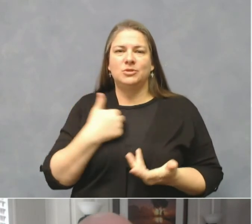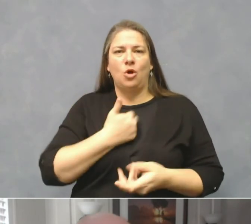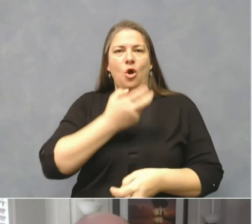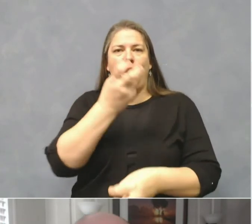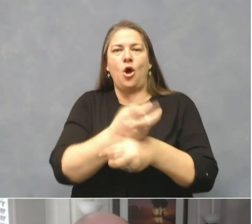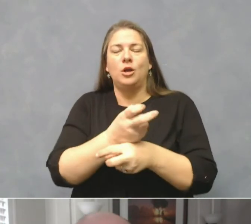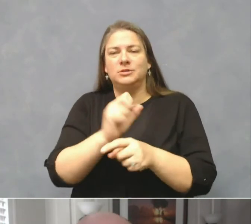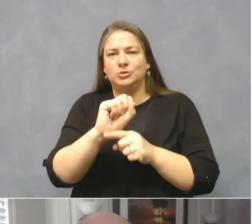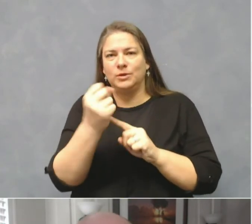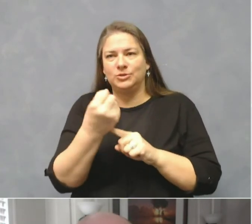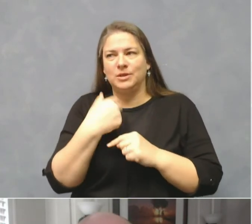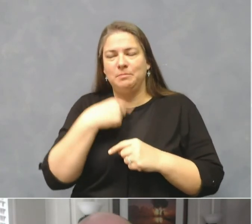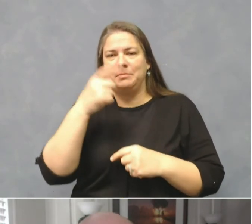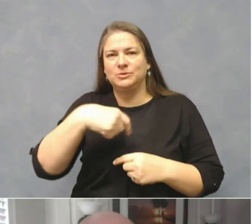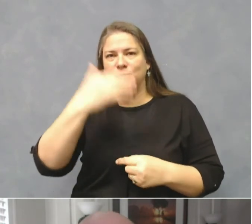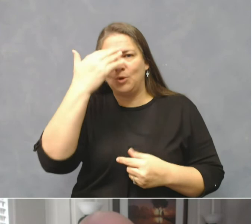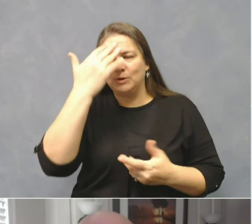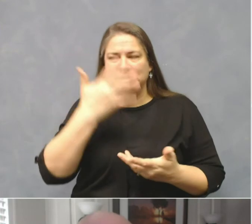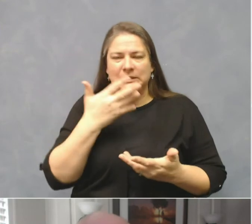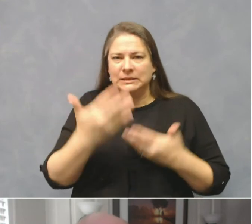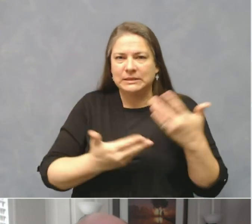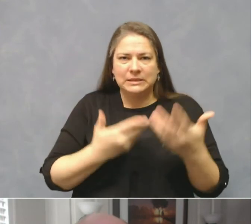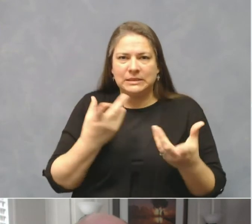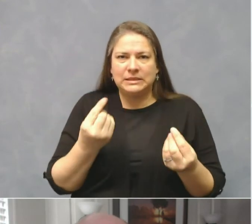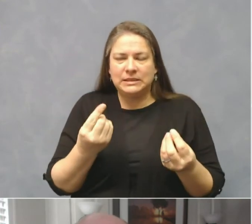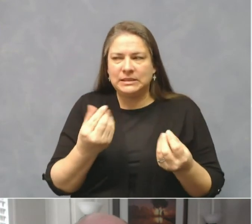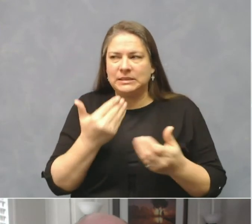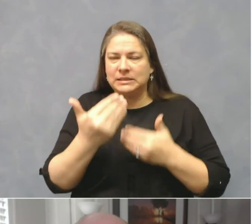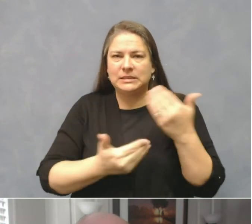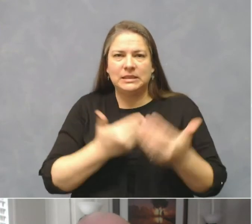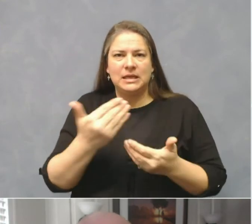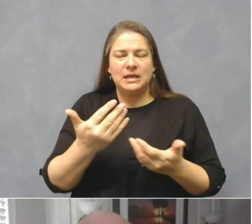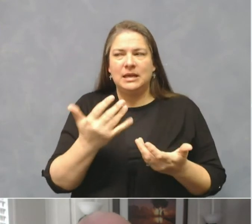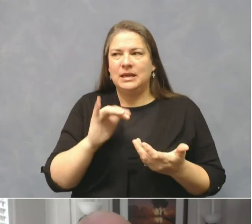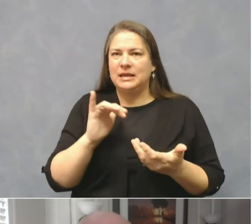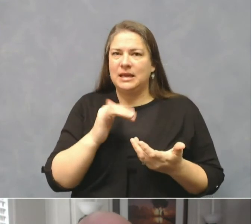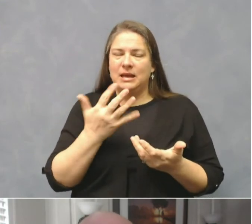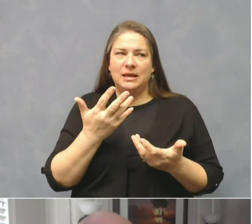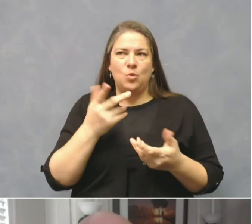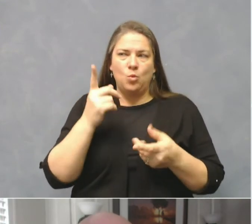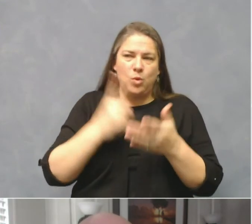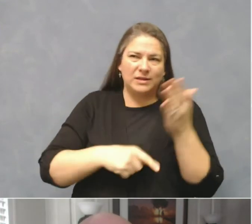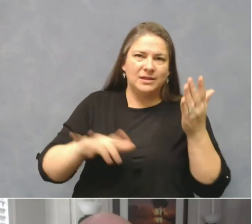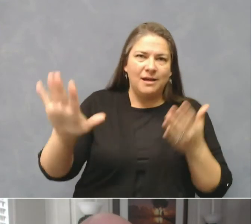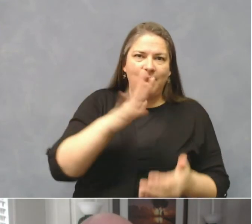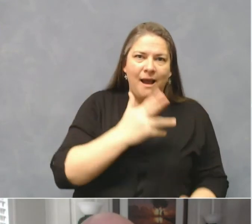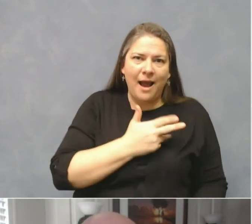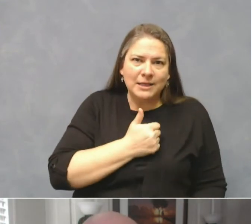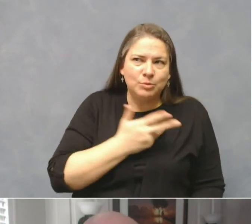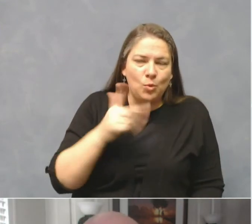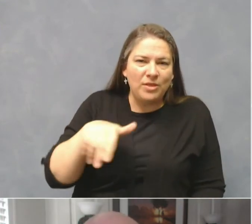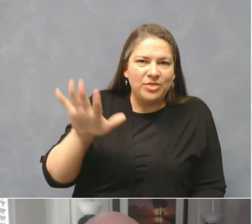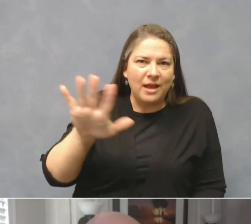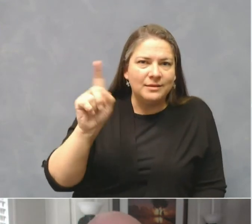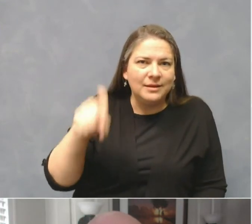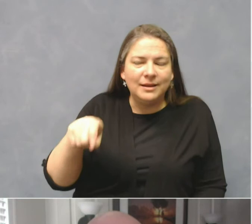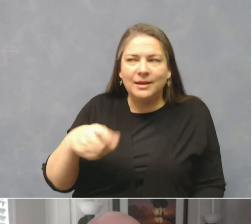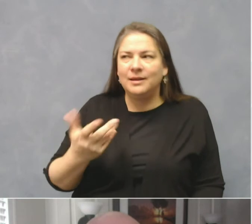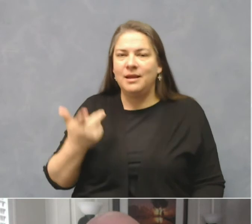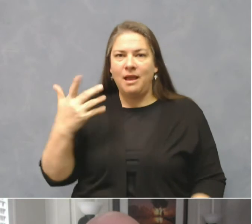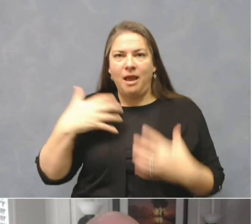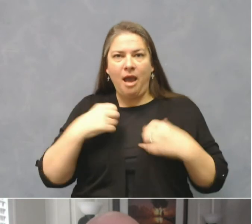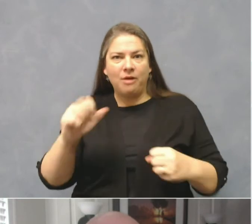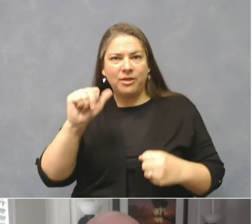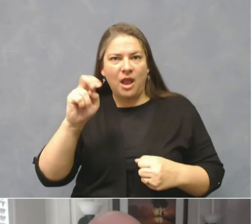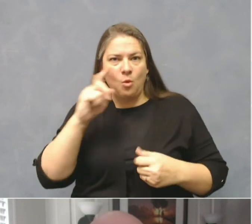forward for large numbers of cases, large hospital needs, and overwhelming the healthcare system. It's great that the